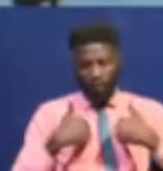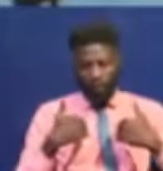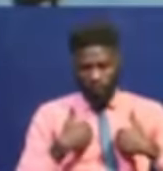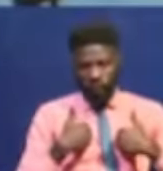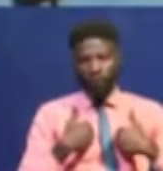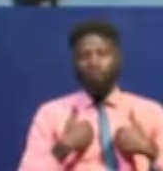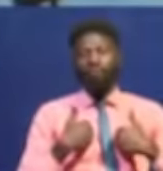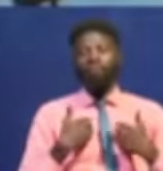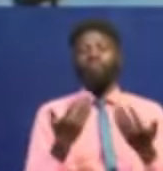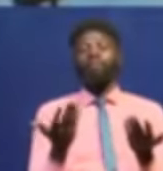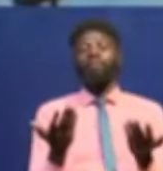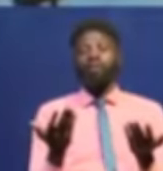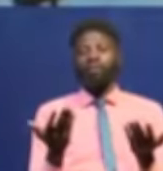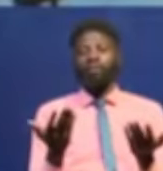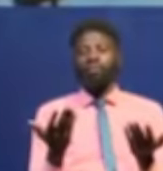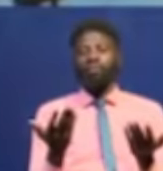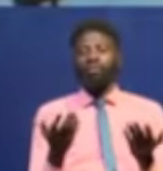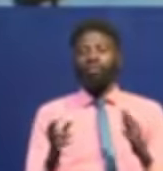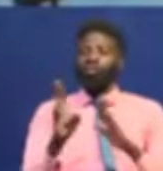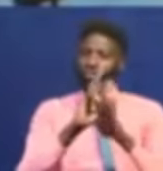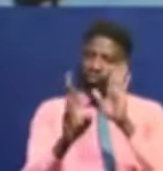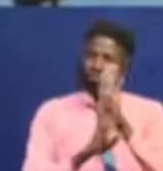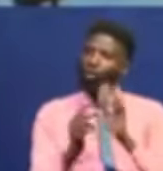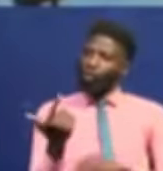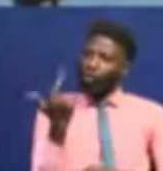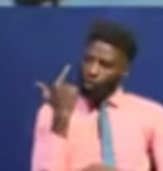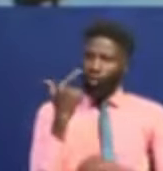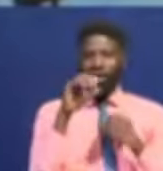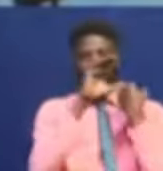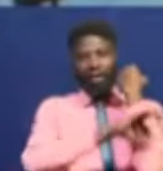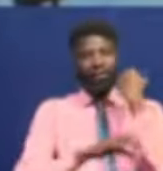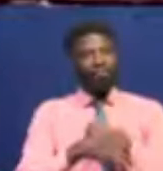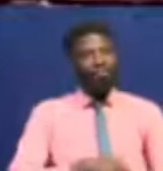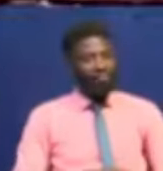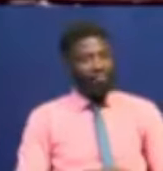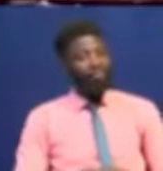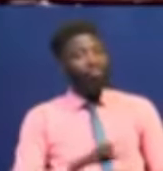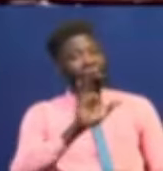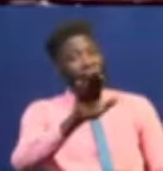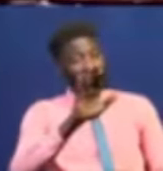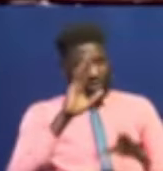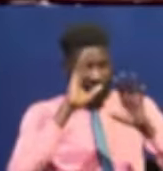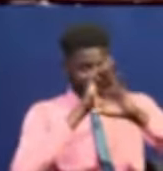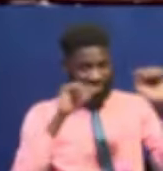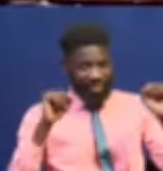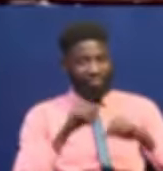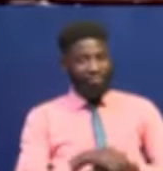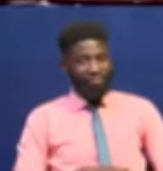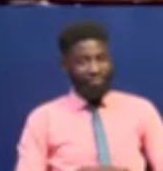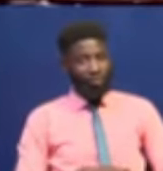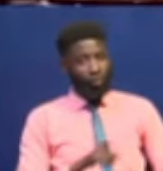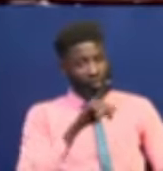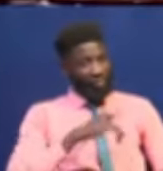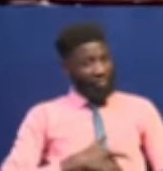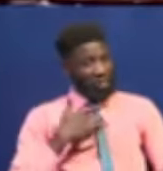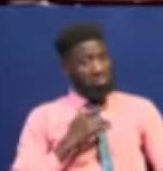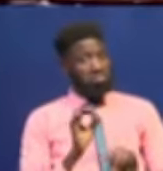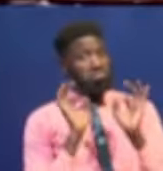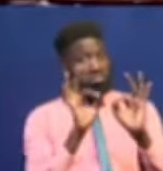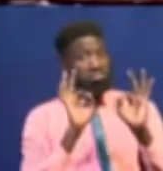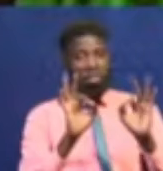rules-based, rule of law-based country. As things stand now, Mr. President, are you satisfied with how